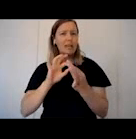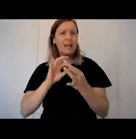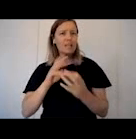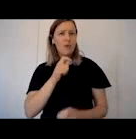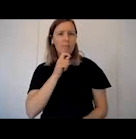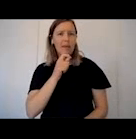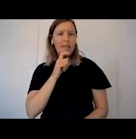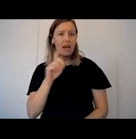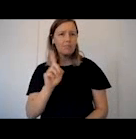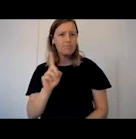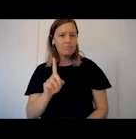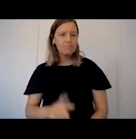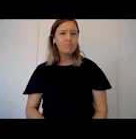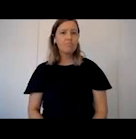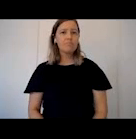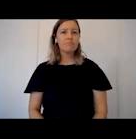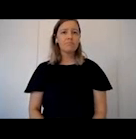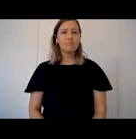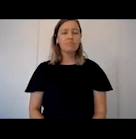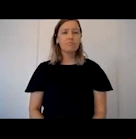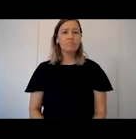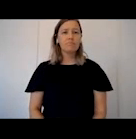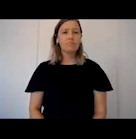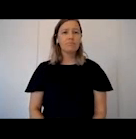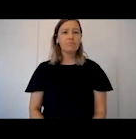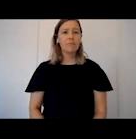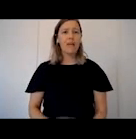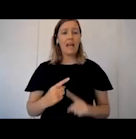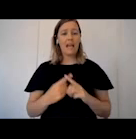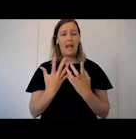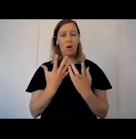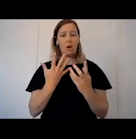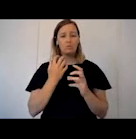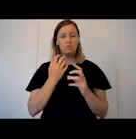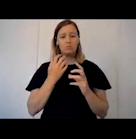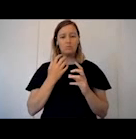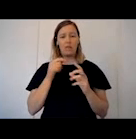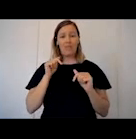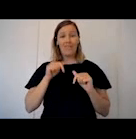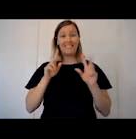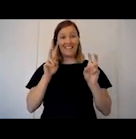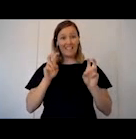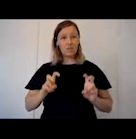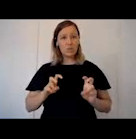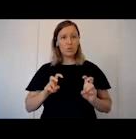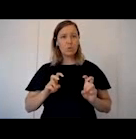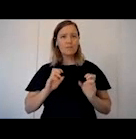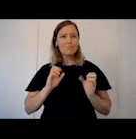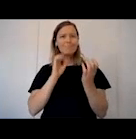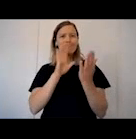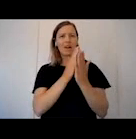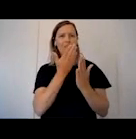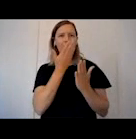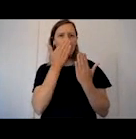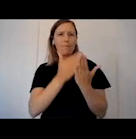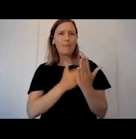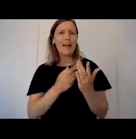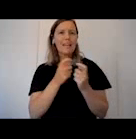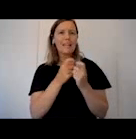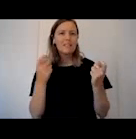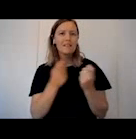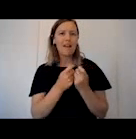do we get this, what we're discussing today, on the front page. So Olivia will give us an overview, will give